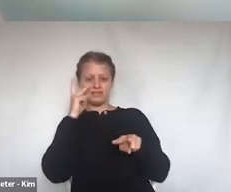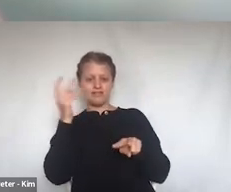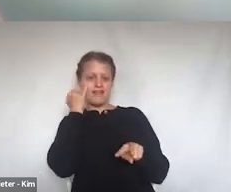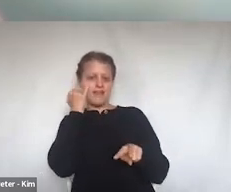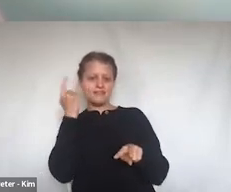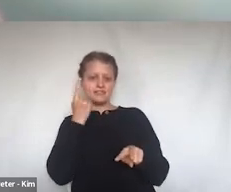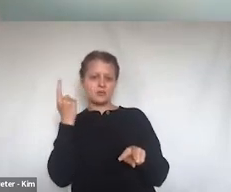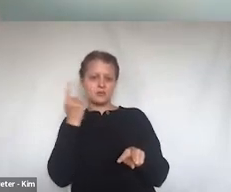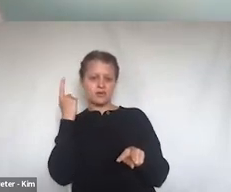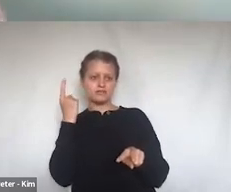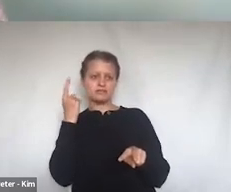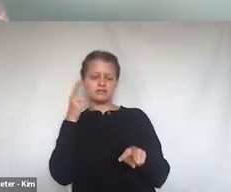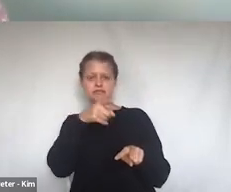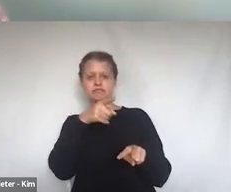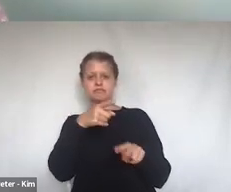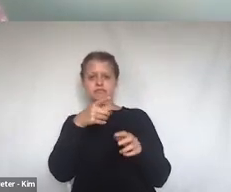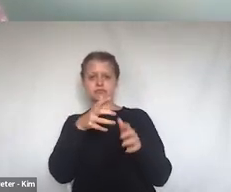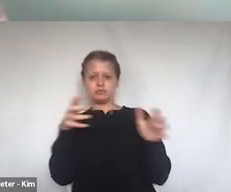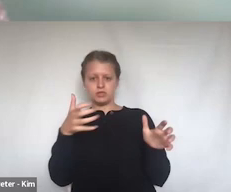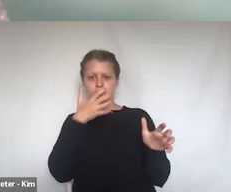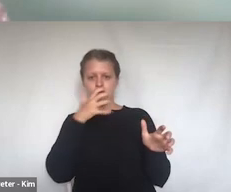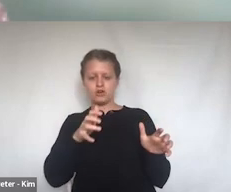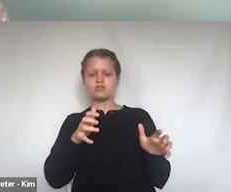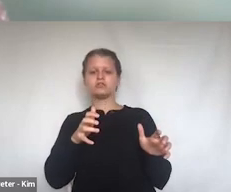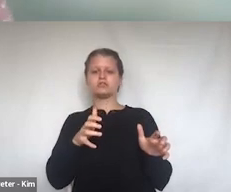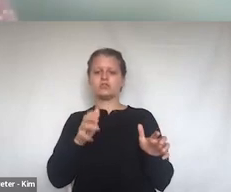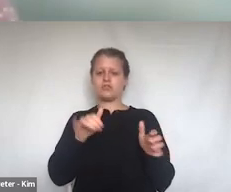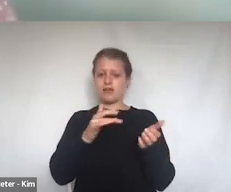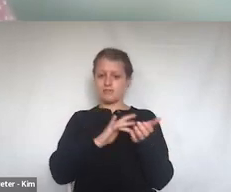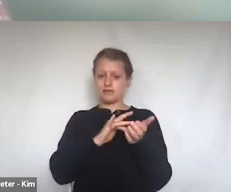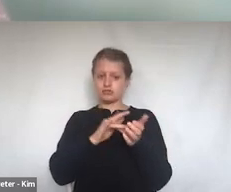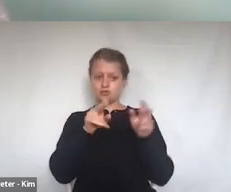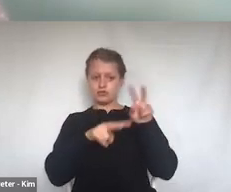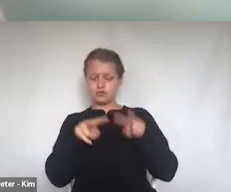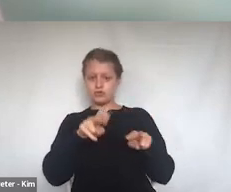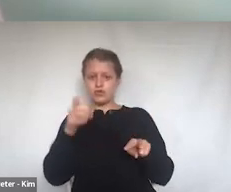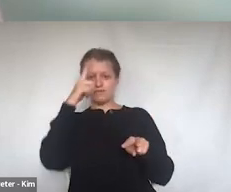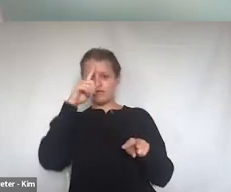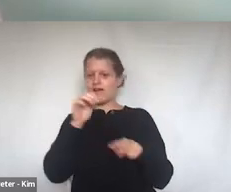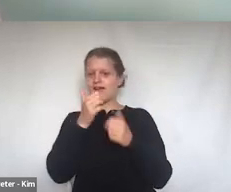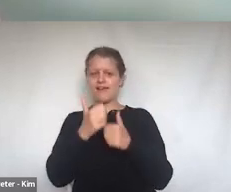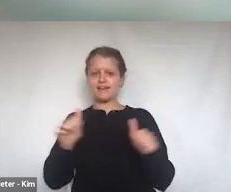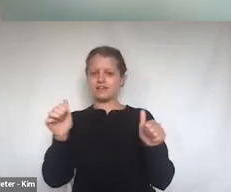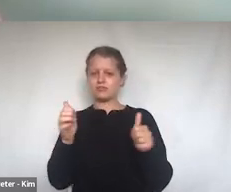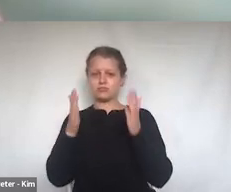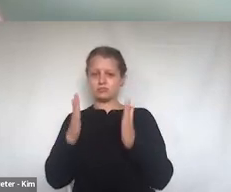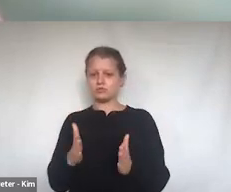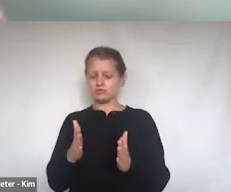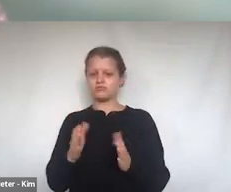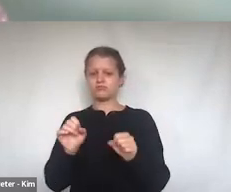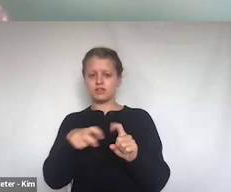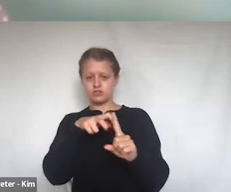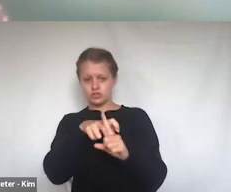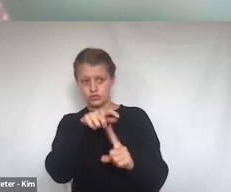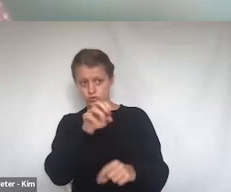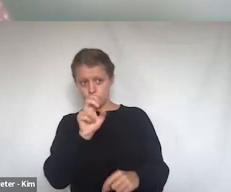And it's meant to be something so that community members can help one another rather than needing a medical background to do so. Yes,